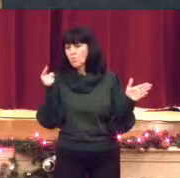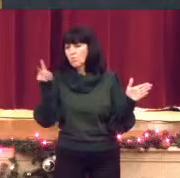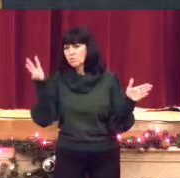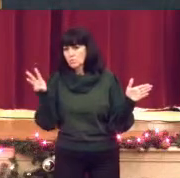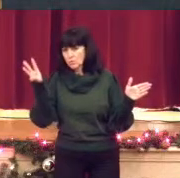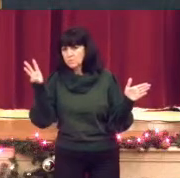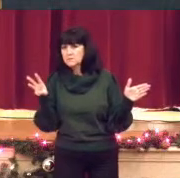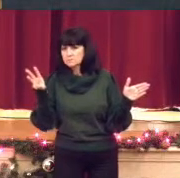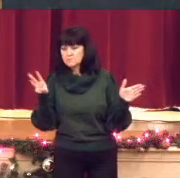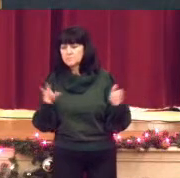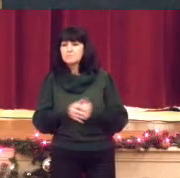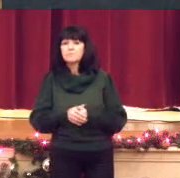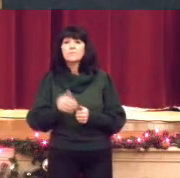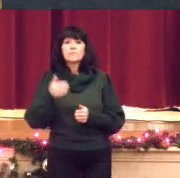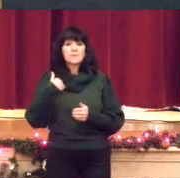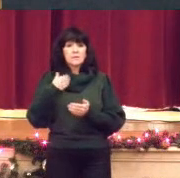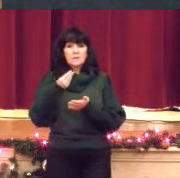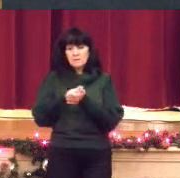itself.